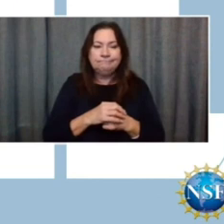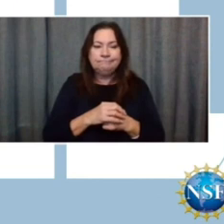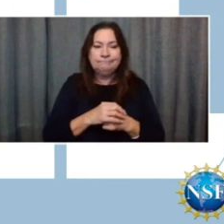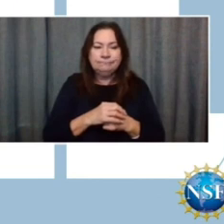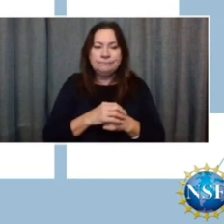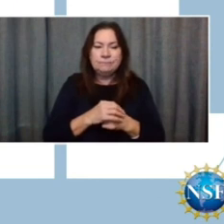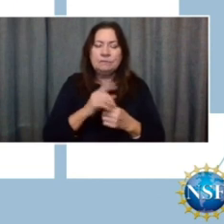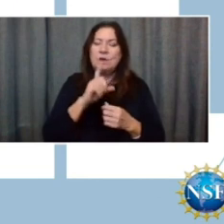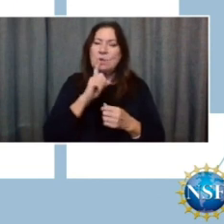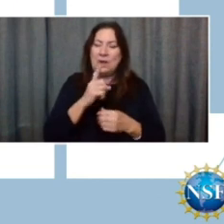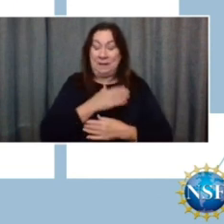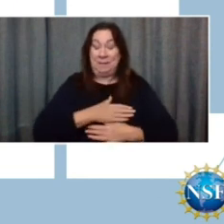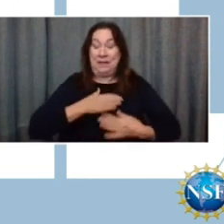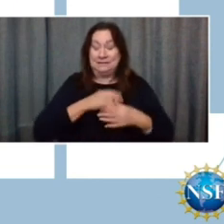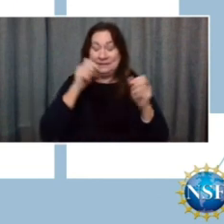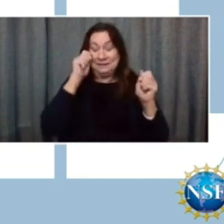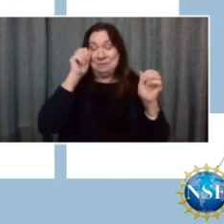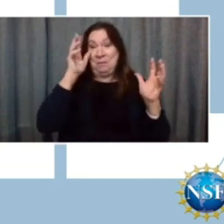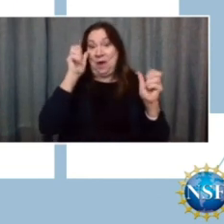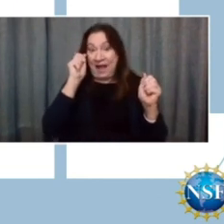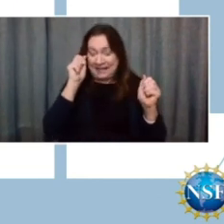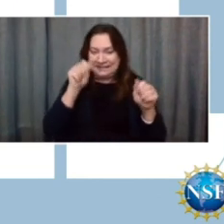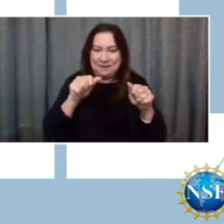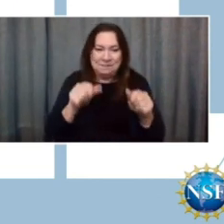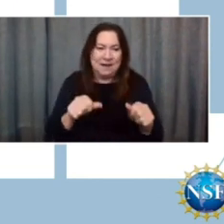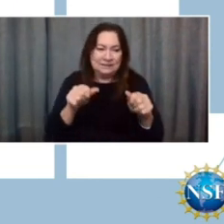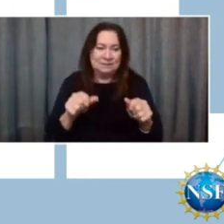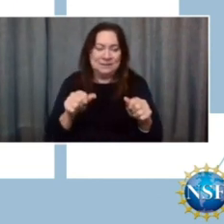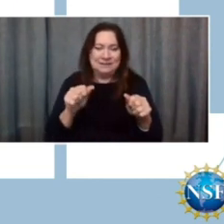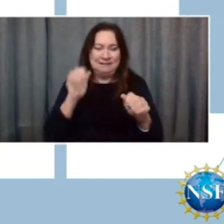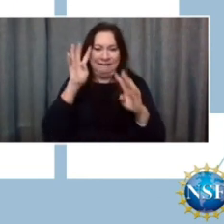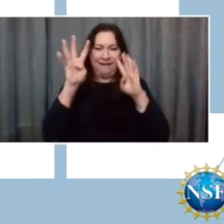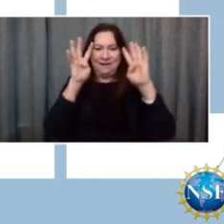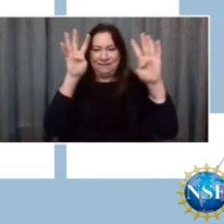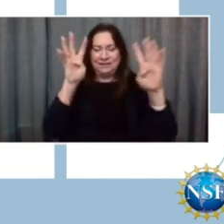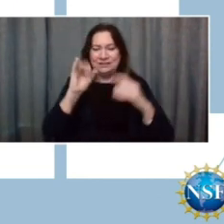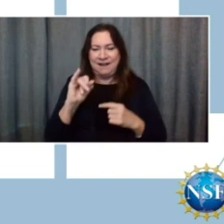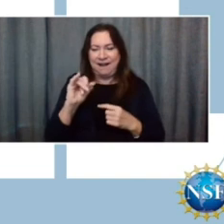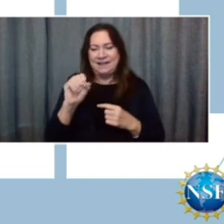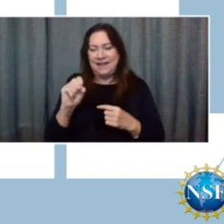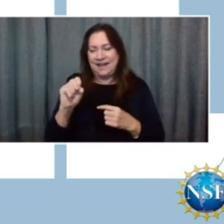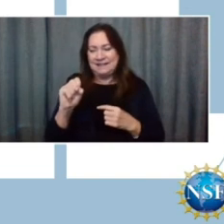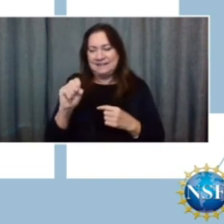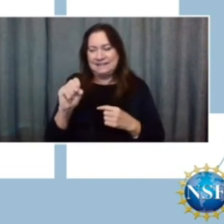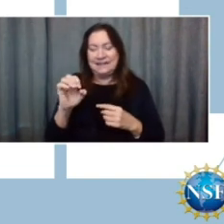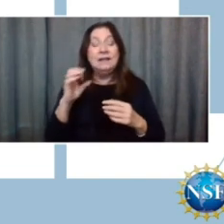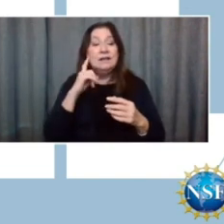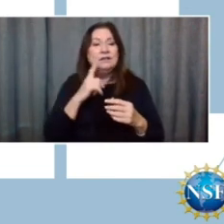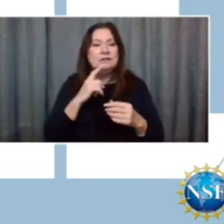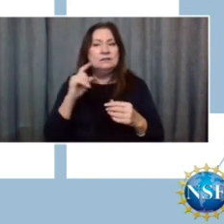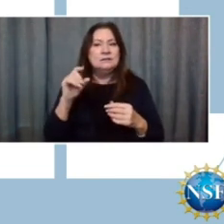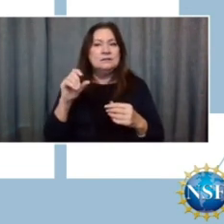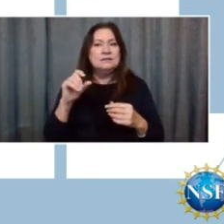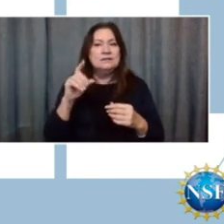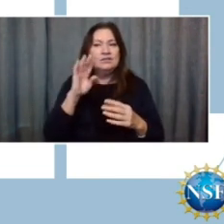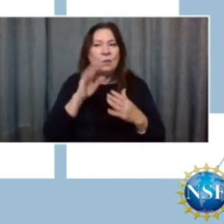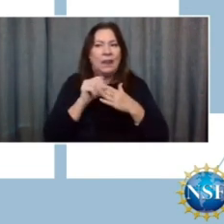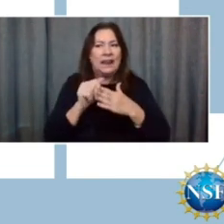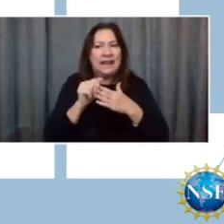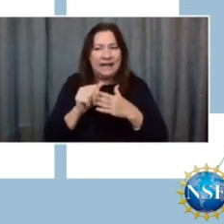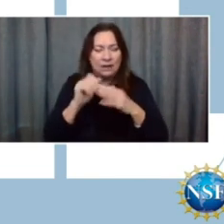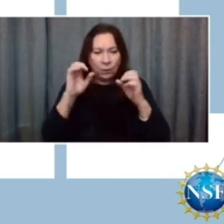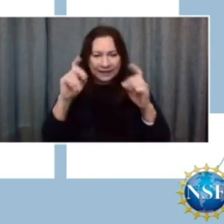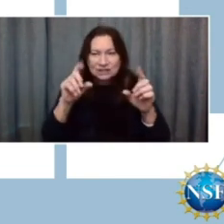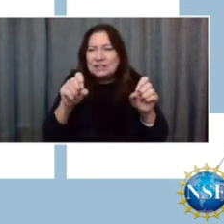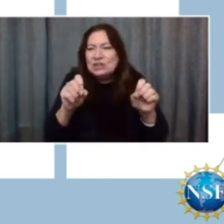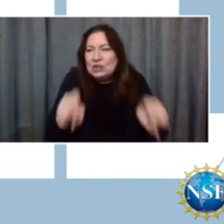really pleasantly surprised about the potential innovations in ISE to lead what education could